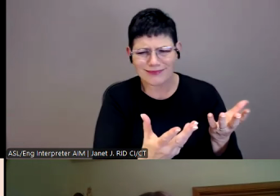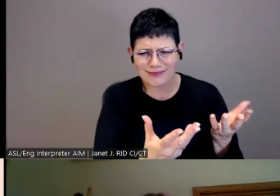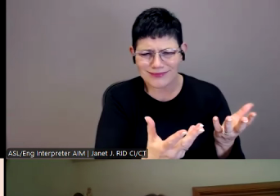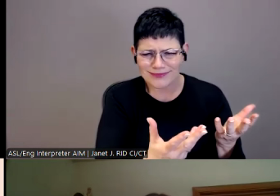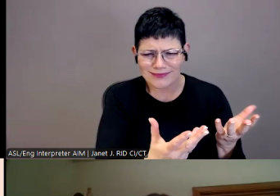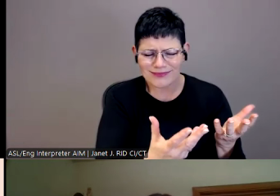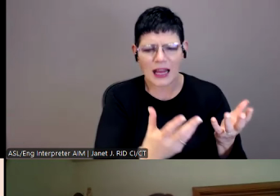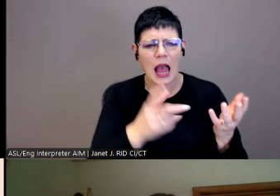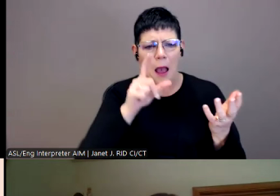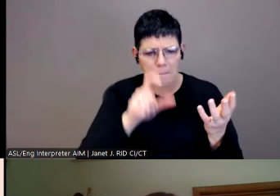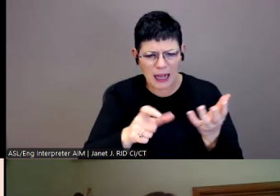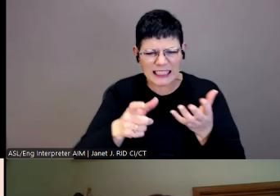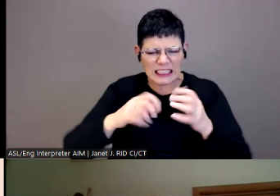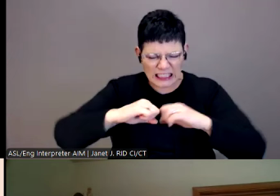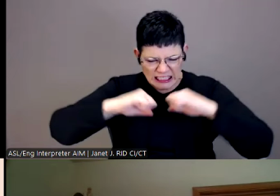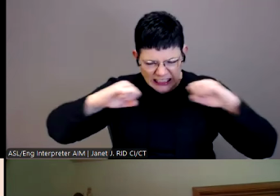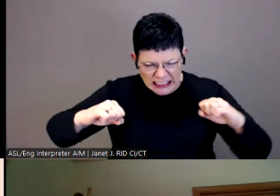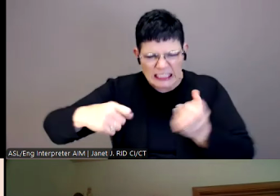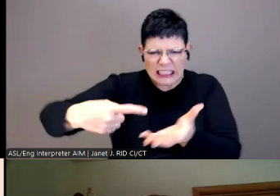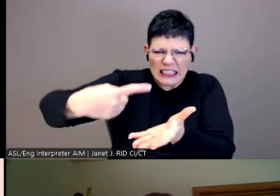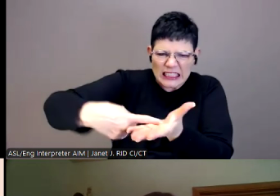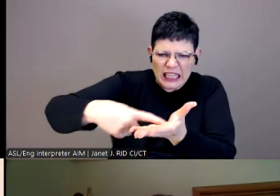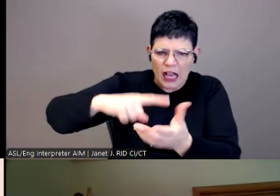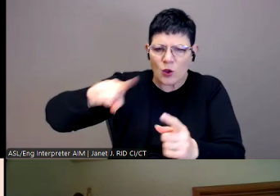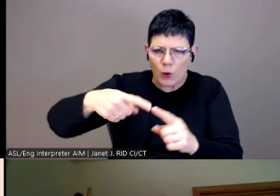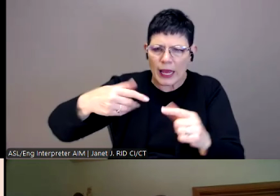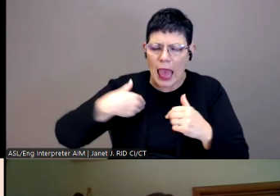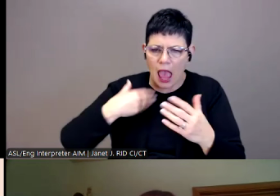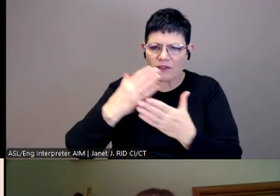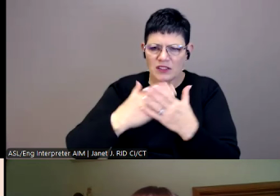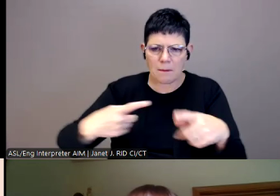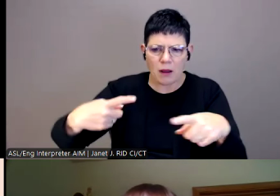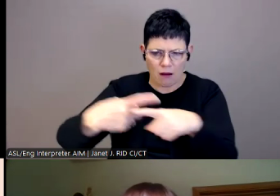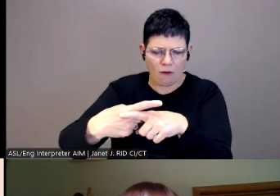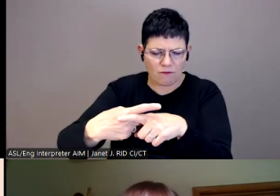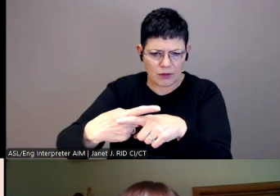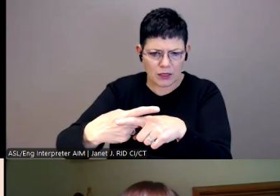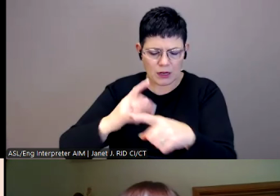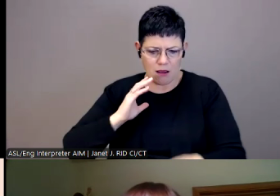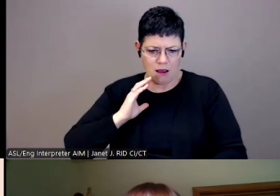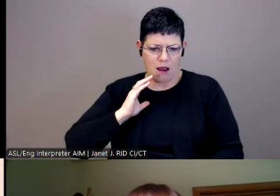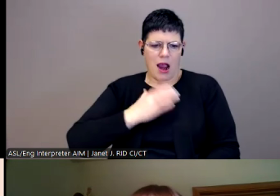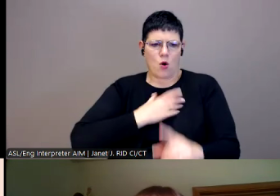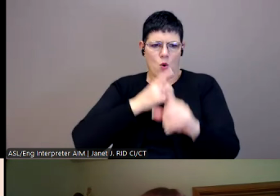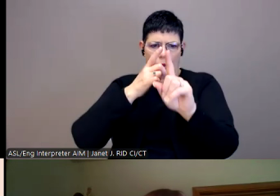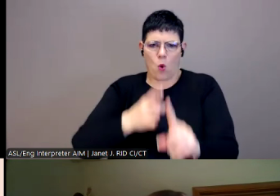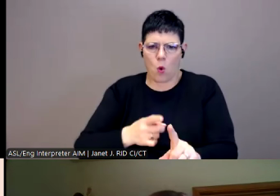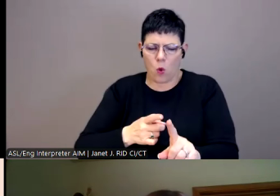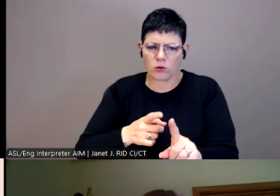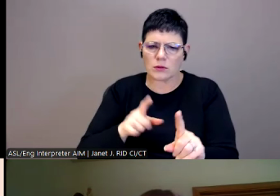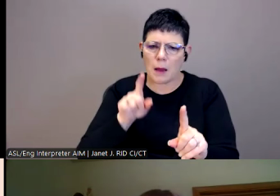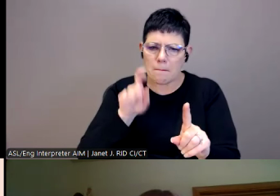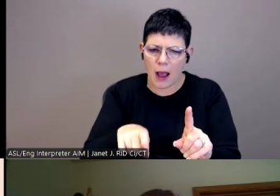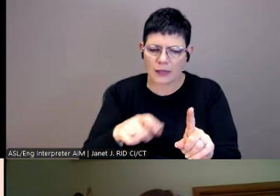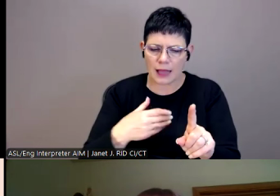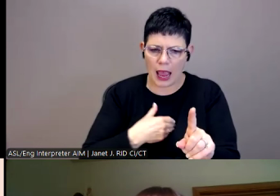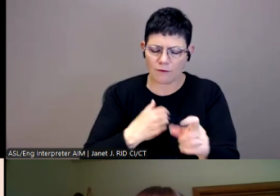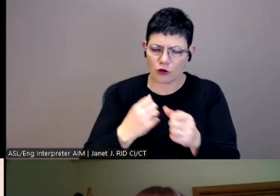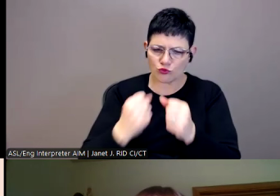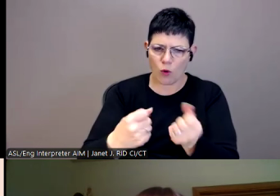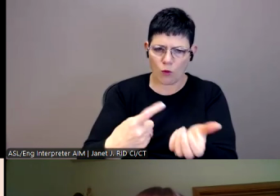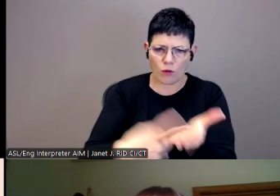on things, Right. but really to really make sure we succeed in our jobs, in our goals, having those difficult conversations